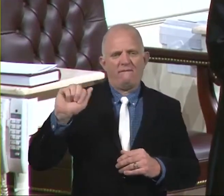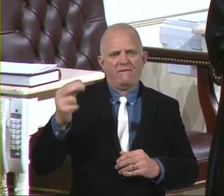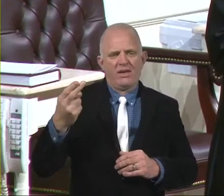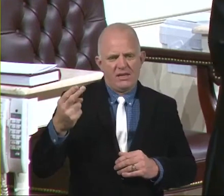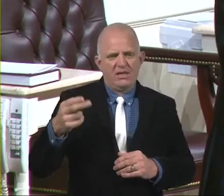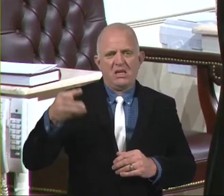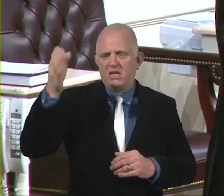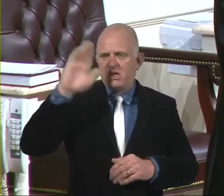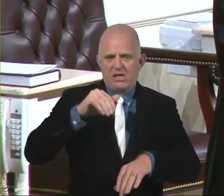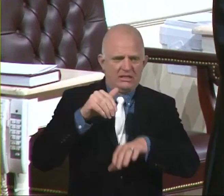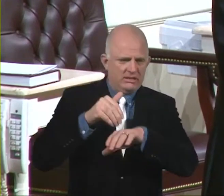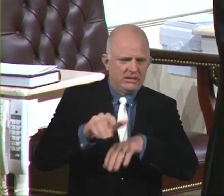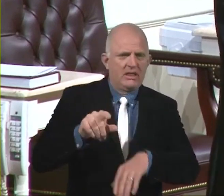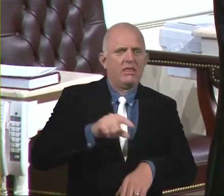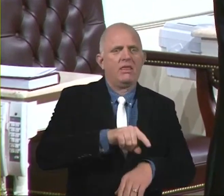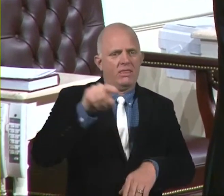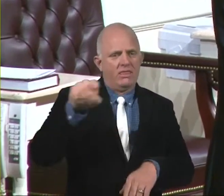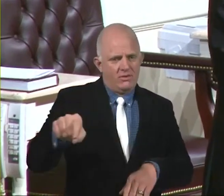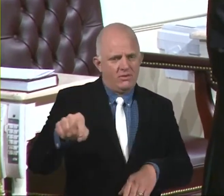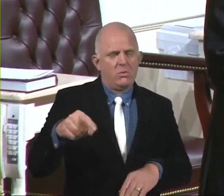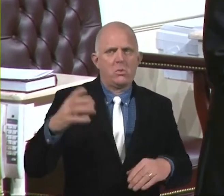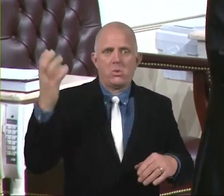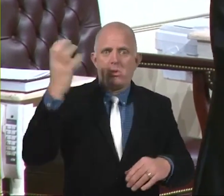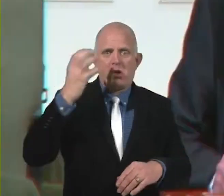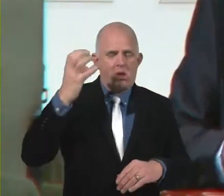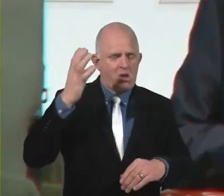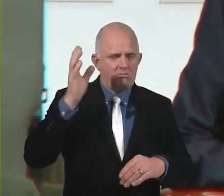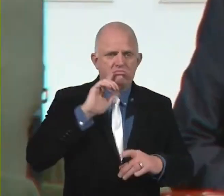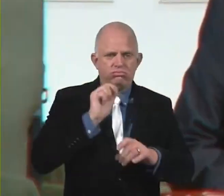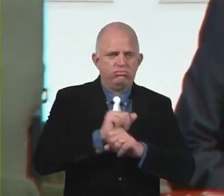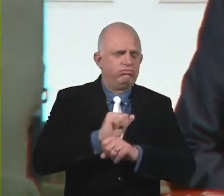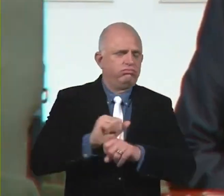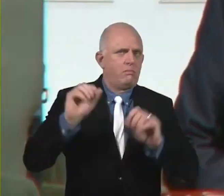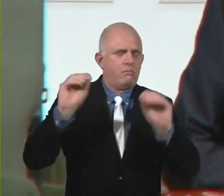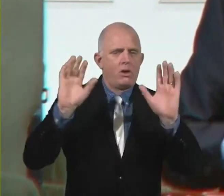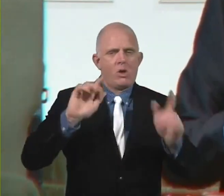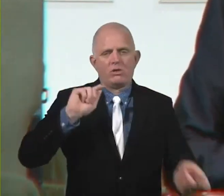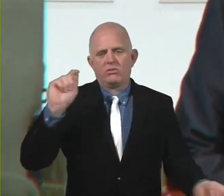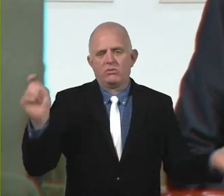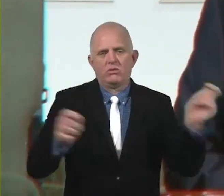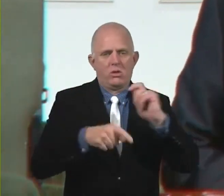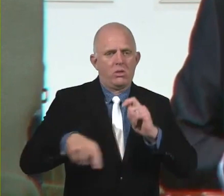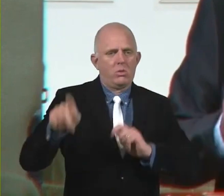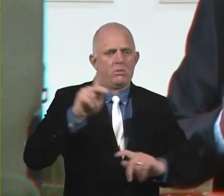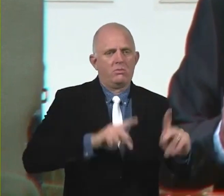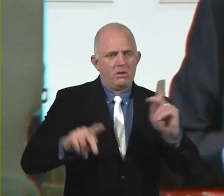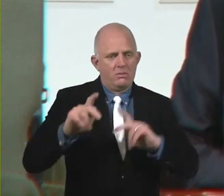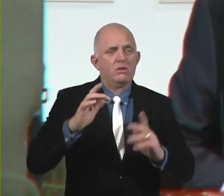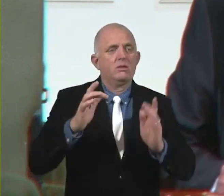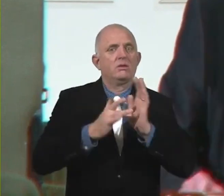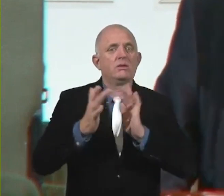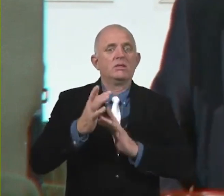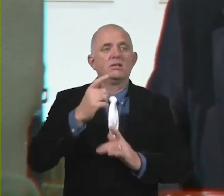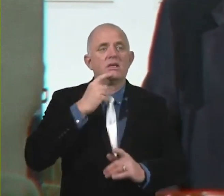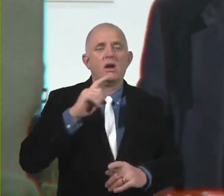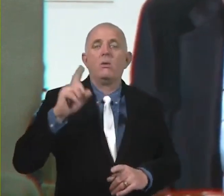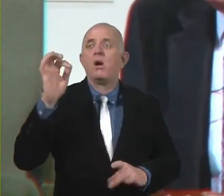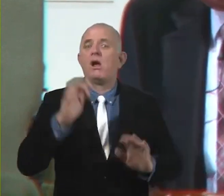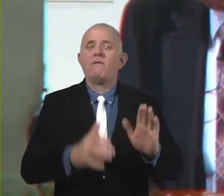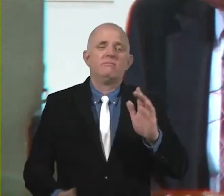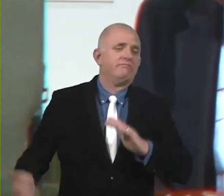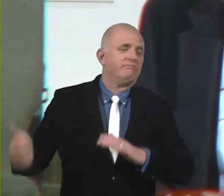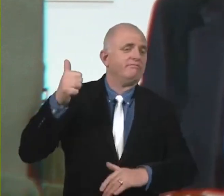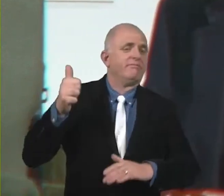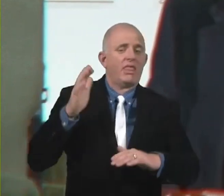there, and God worked there in a great and miraculous way. And Jesus said, "I tell you, there's one greater than